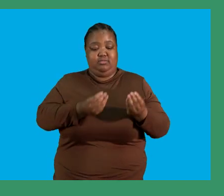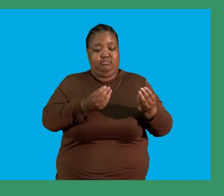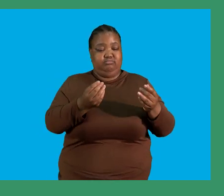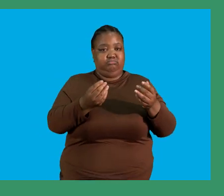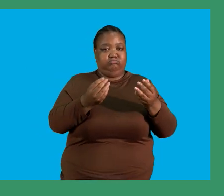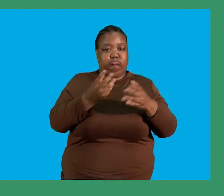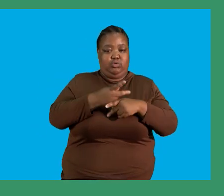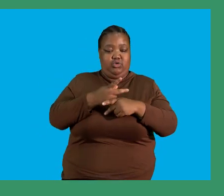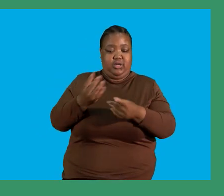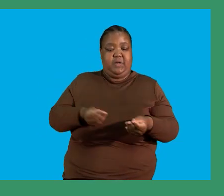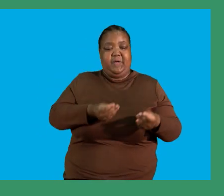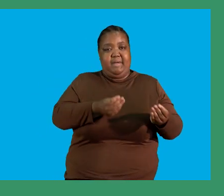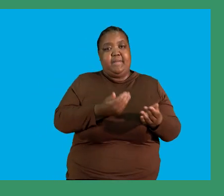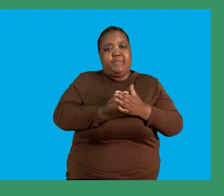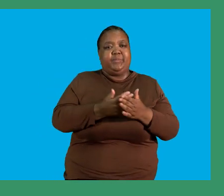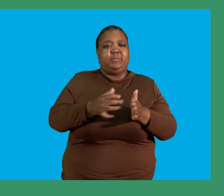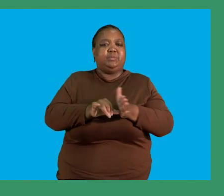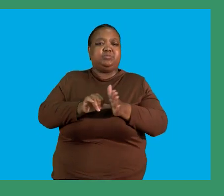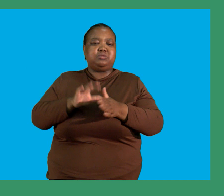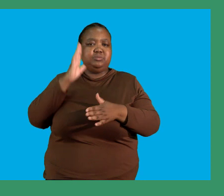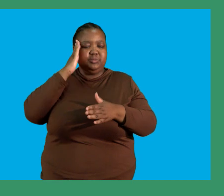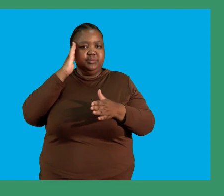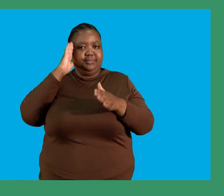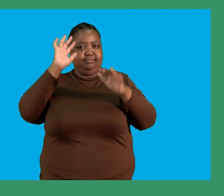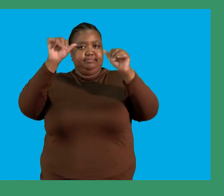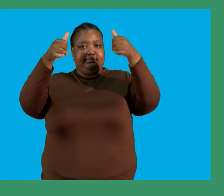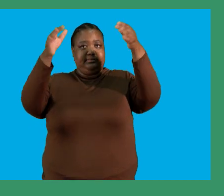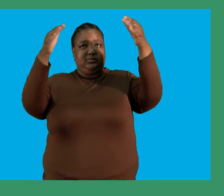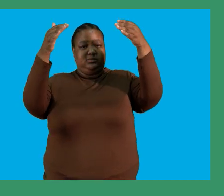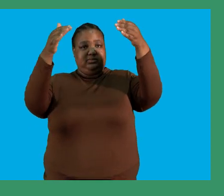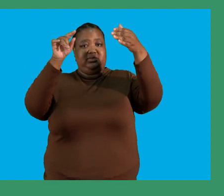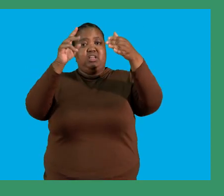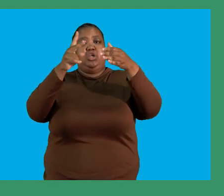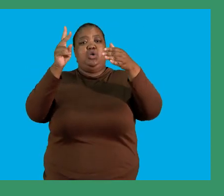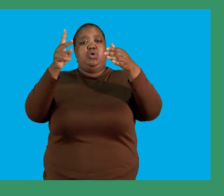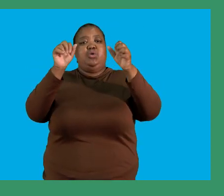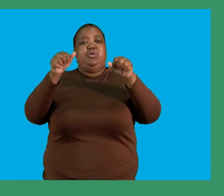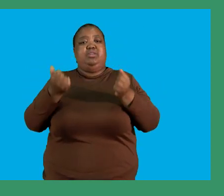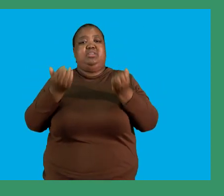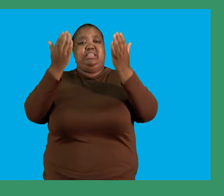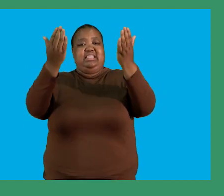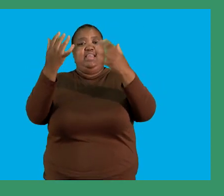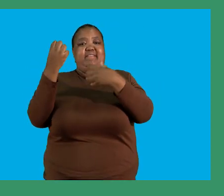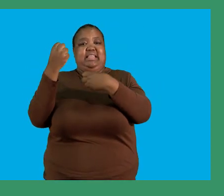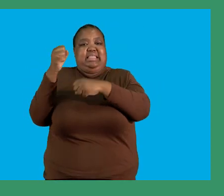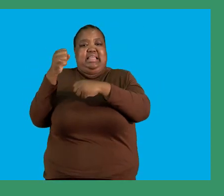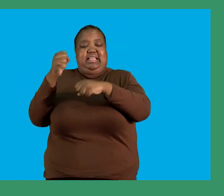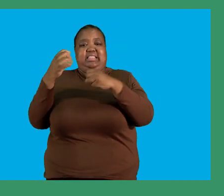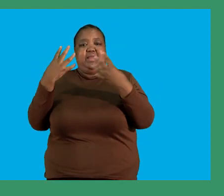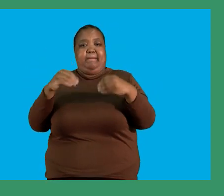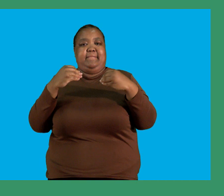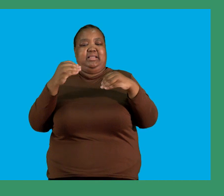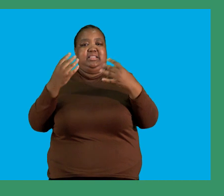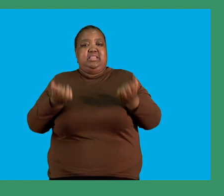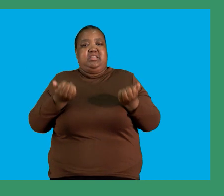service close to our customers. Now, very important to know is that this sector is also known as